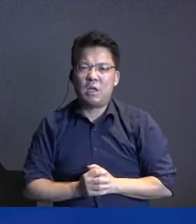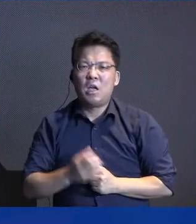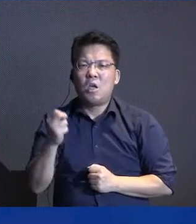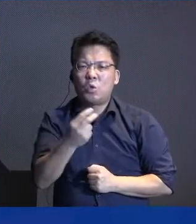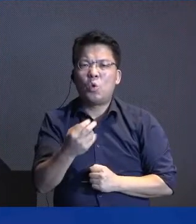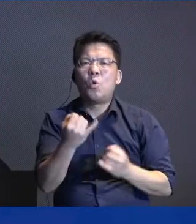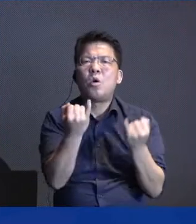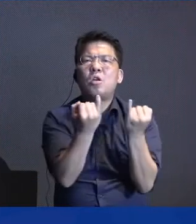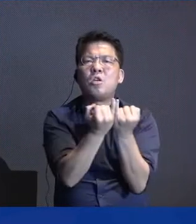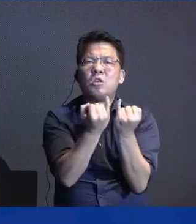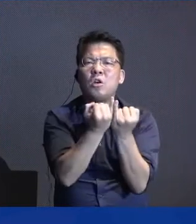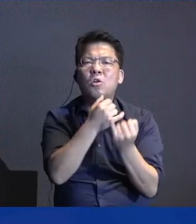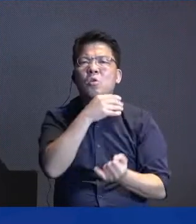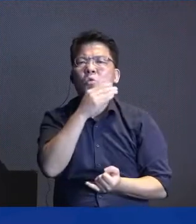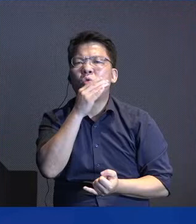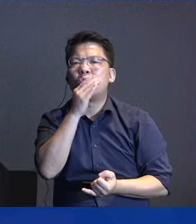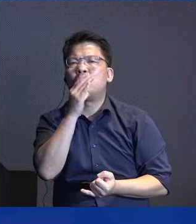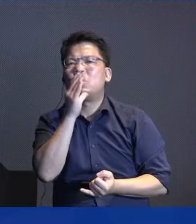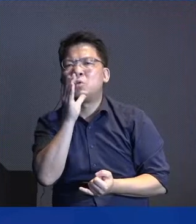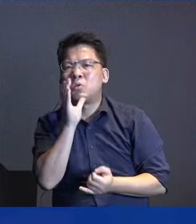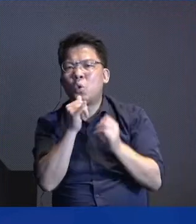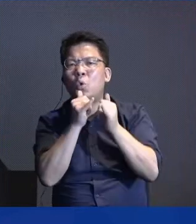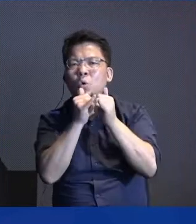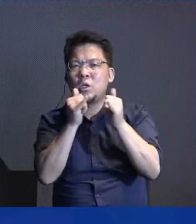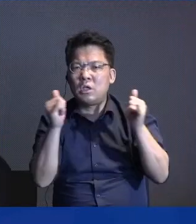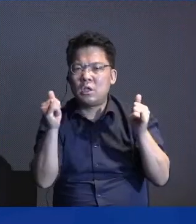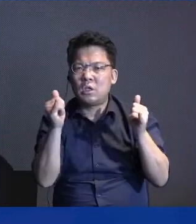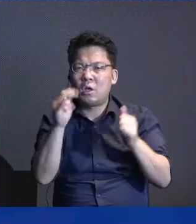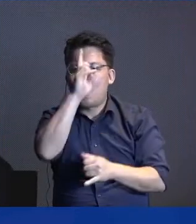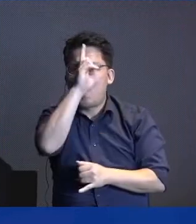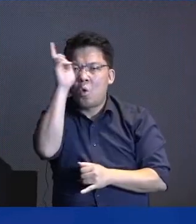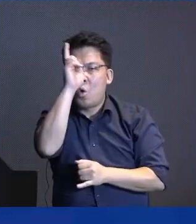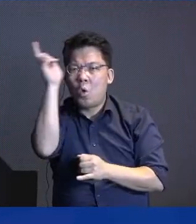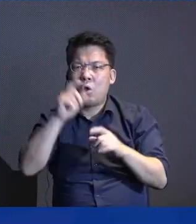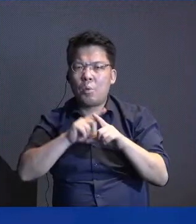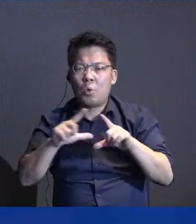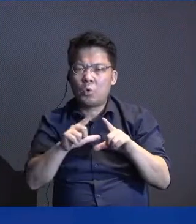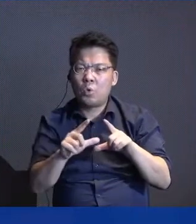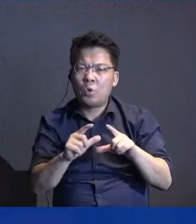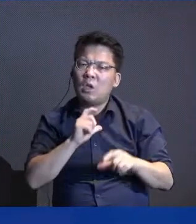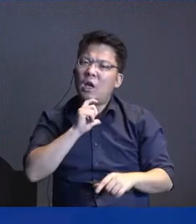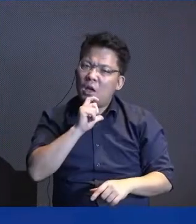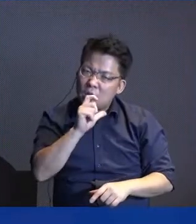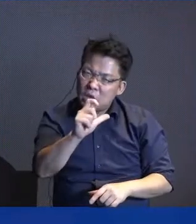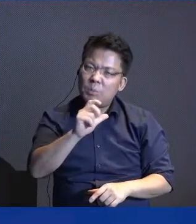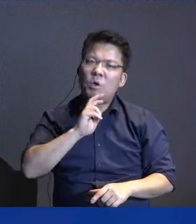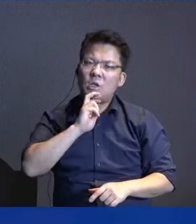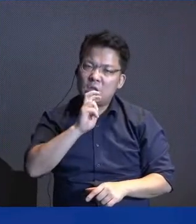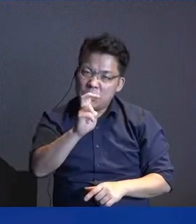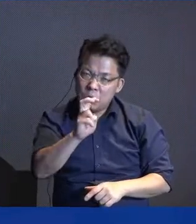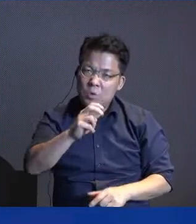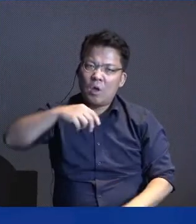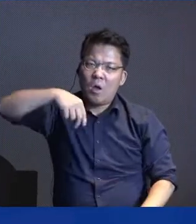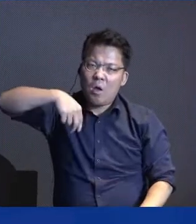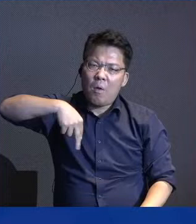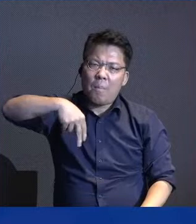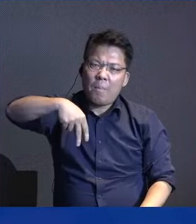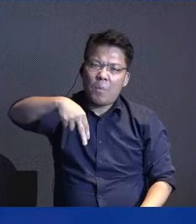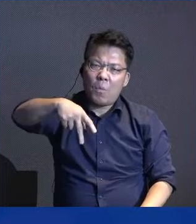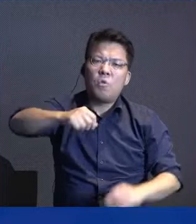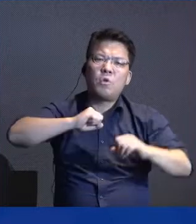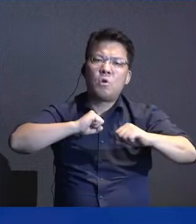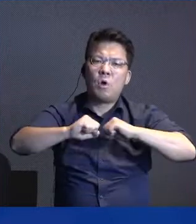15-20 minutes walk in the afternoon as the only recreation that she had, but that was kind of taken away. So it was removal